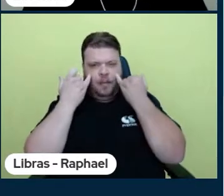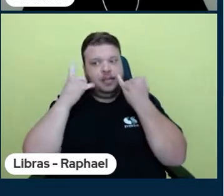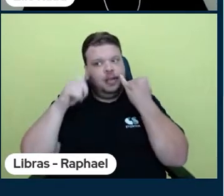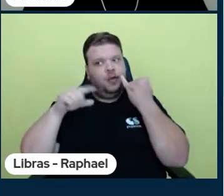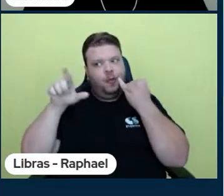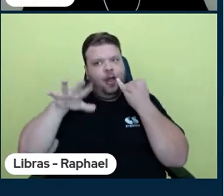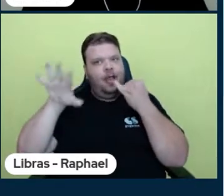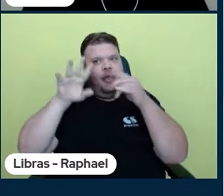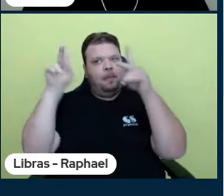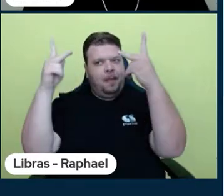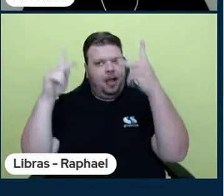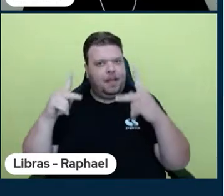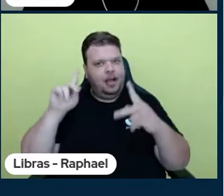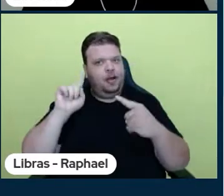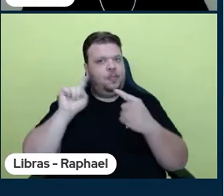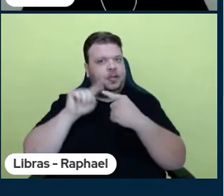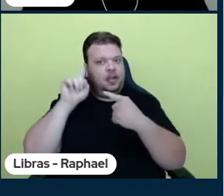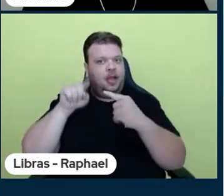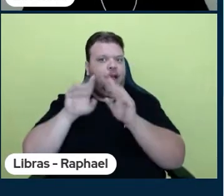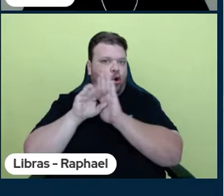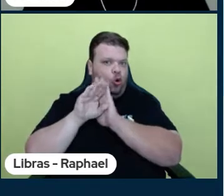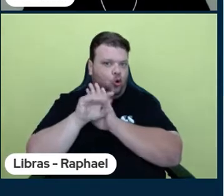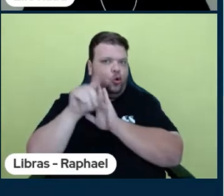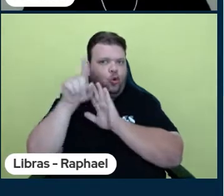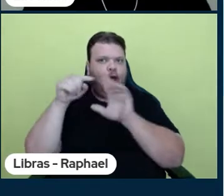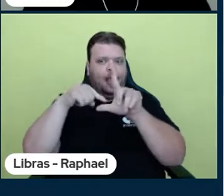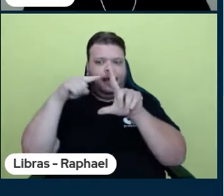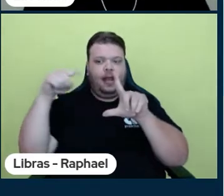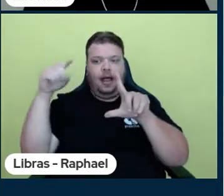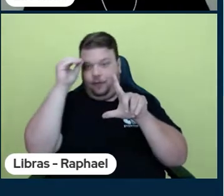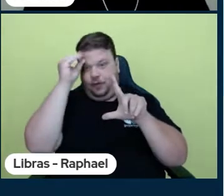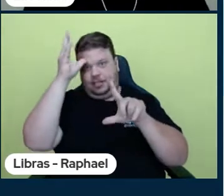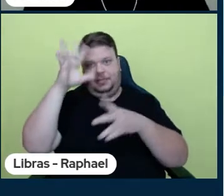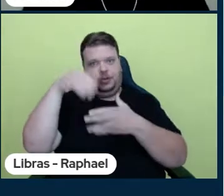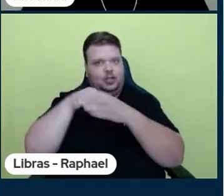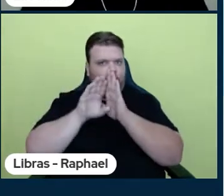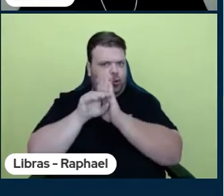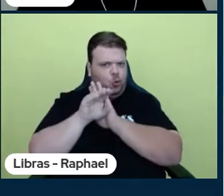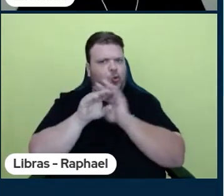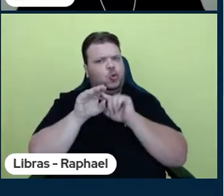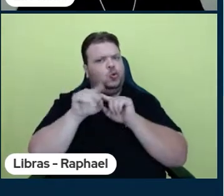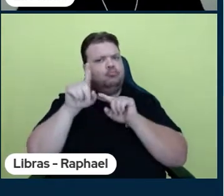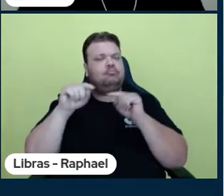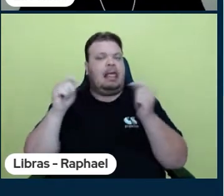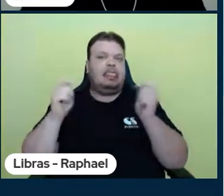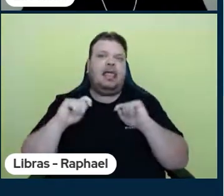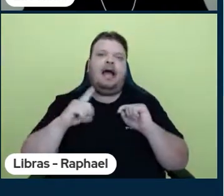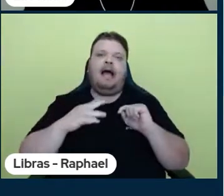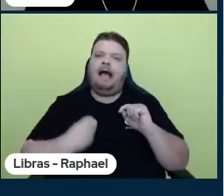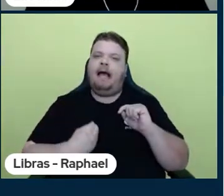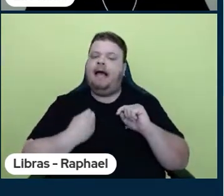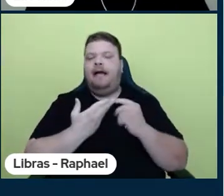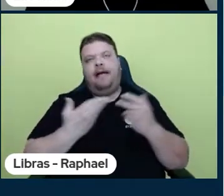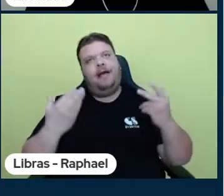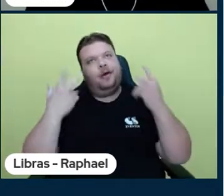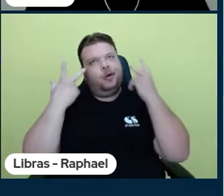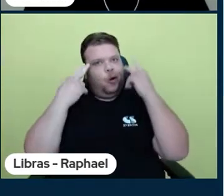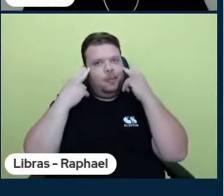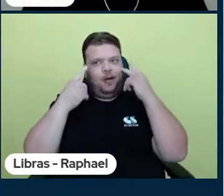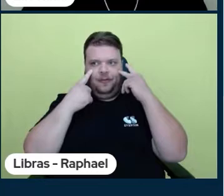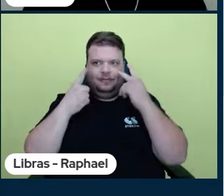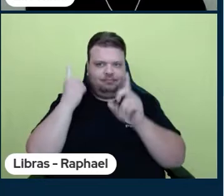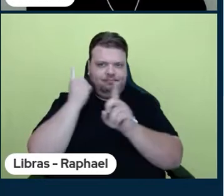on a Google search. And Google will get this answer from its knowledge graph and says,